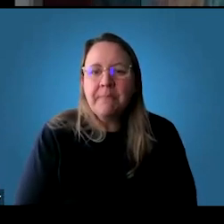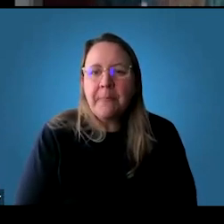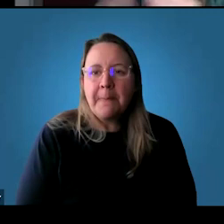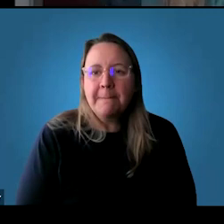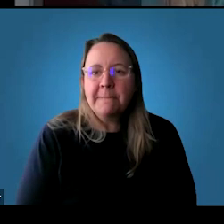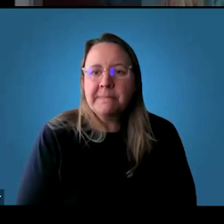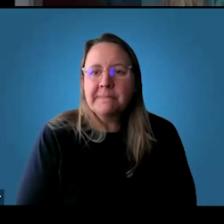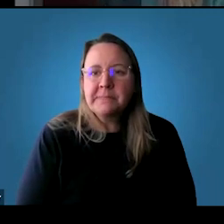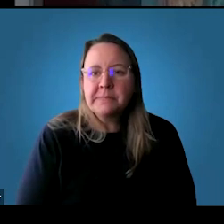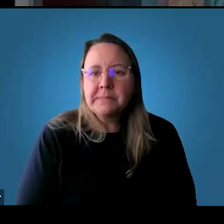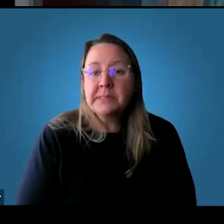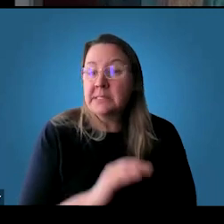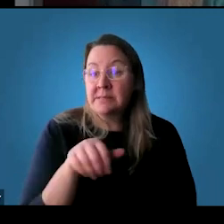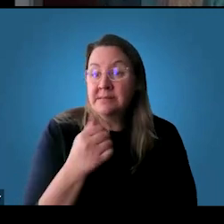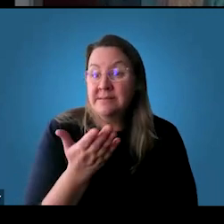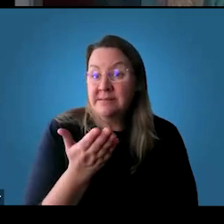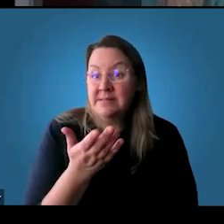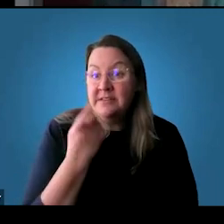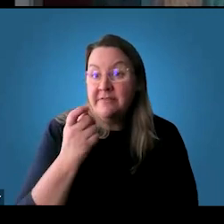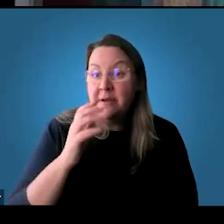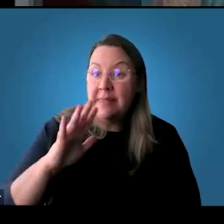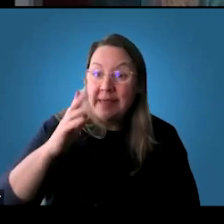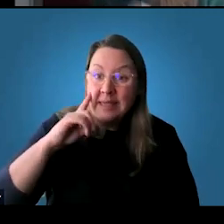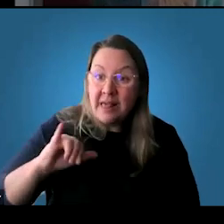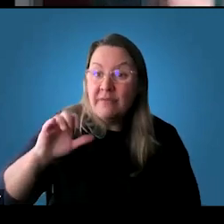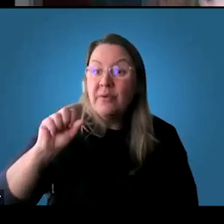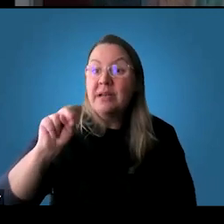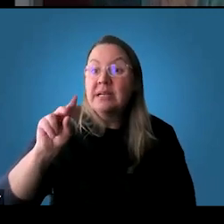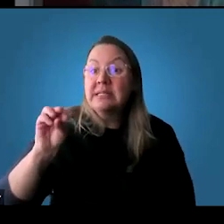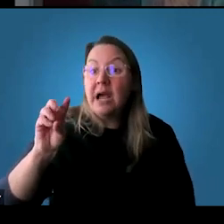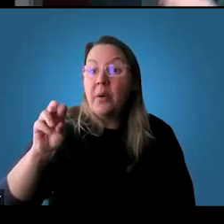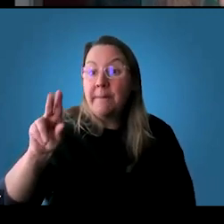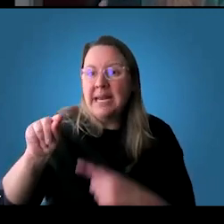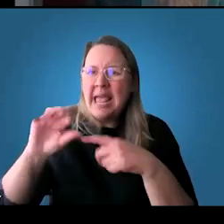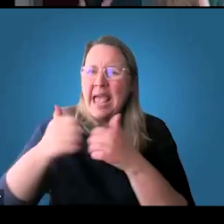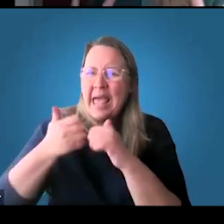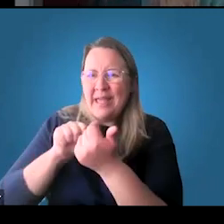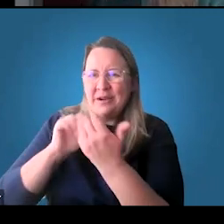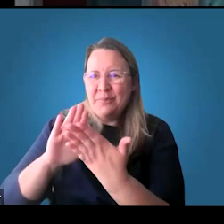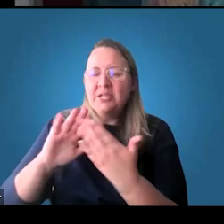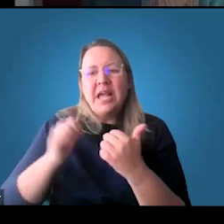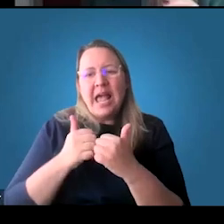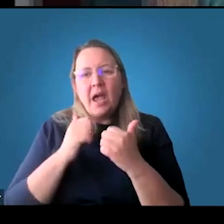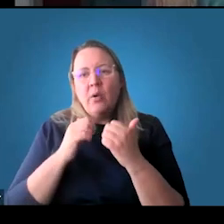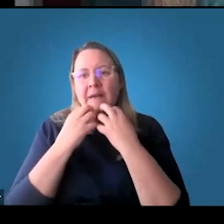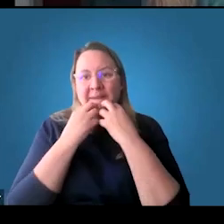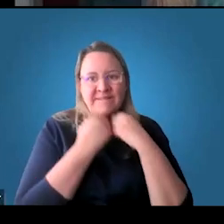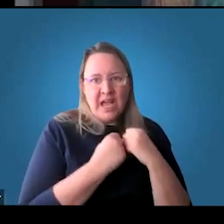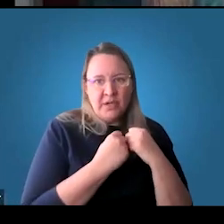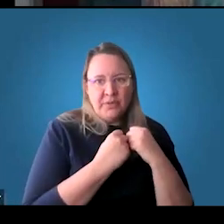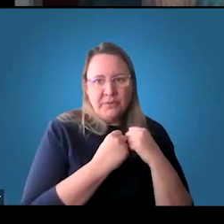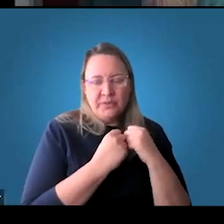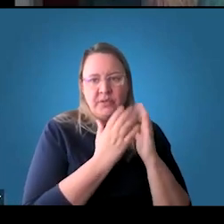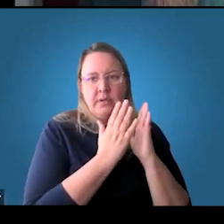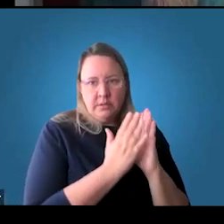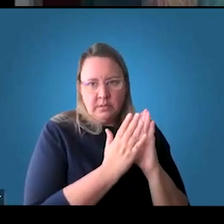see from this next example from the California Endowment is how that approach, that alignment with values, strengthened